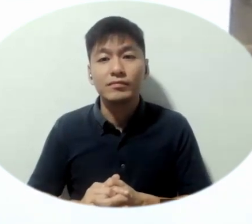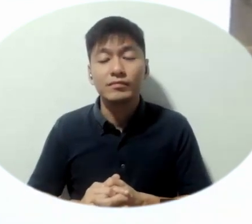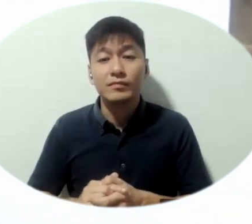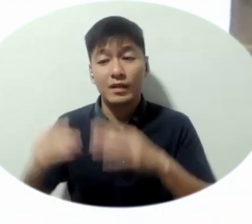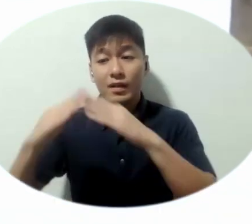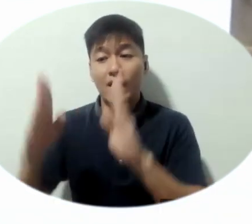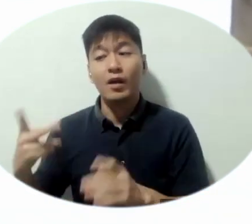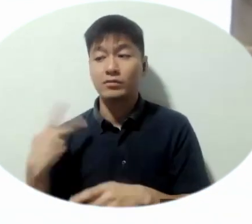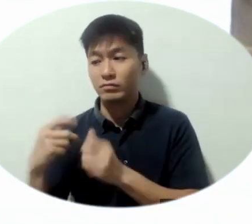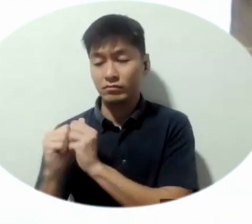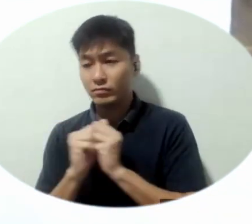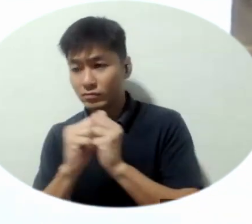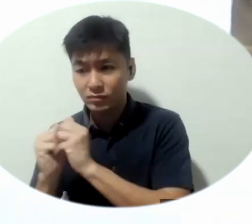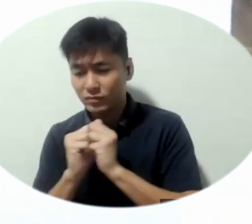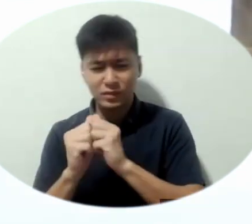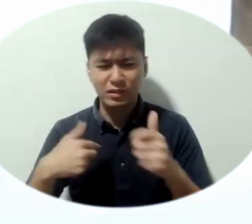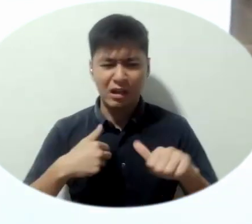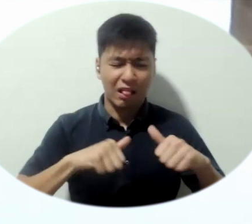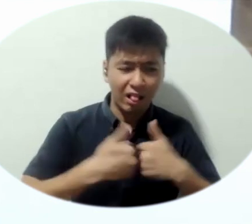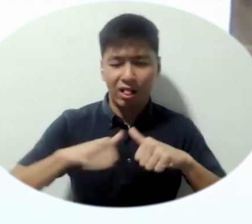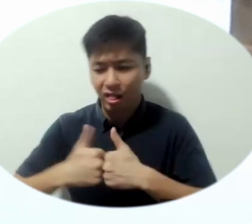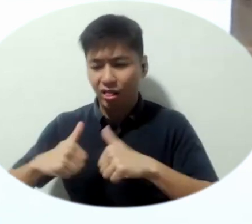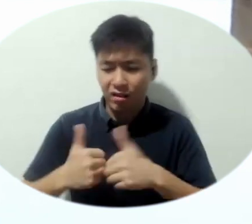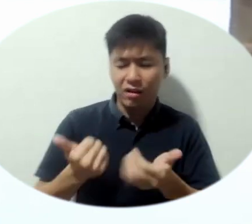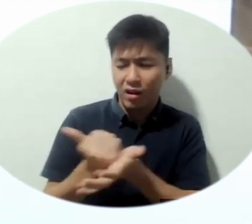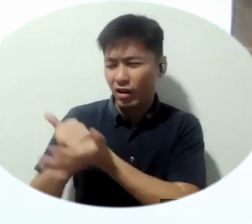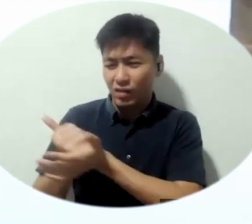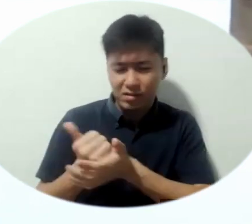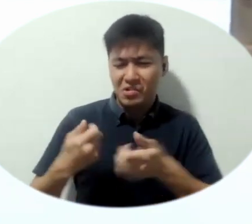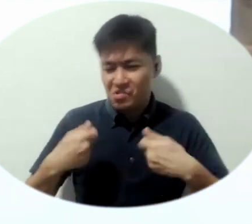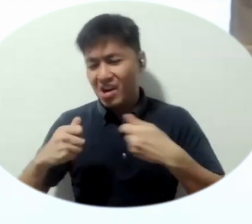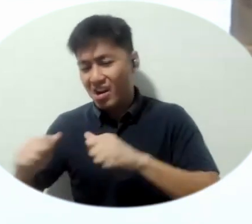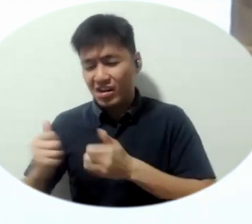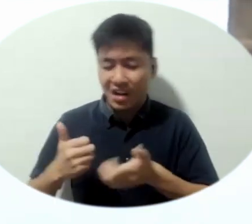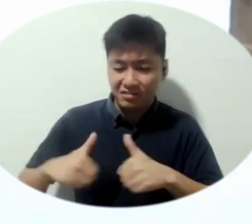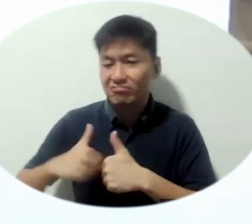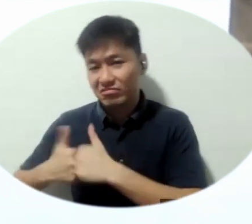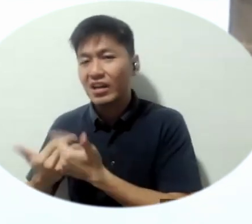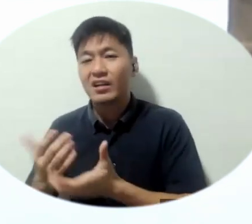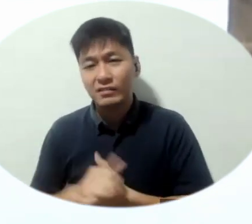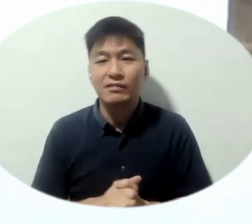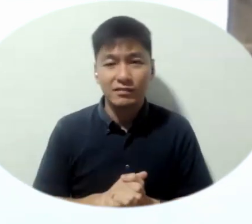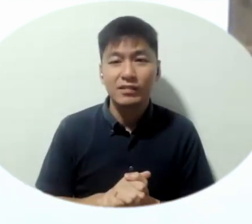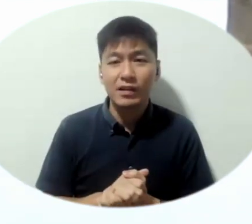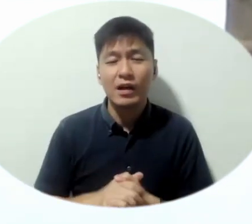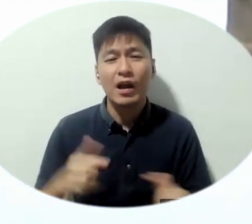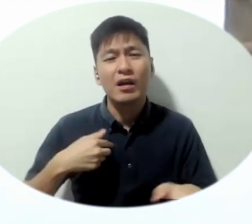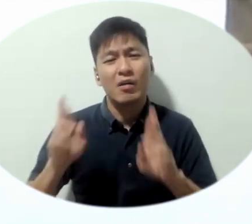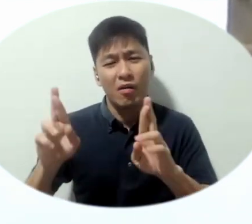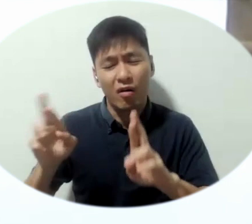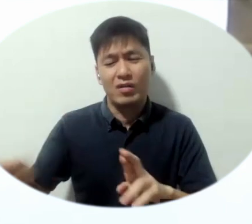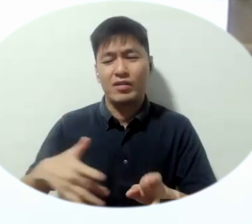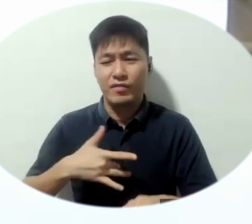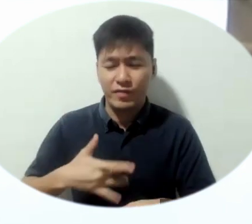trying really hard to make her laugh, feel safe, feel appreciated as well. So,